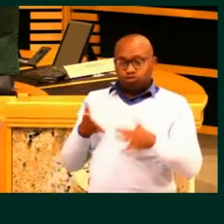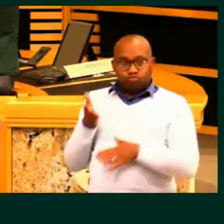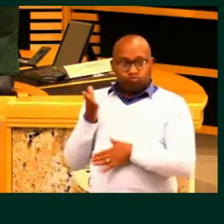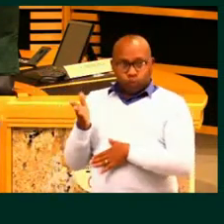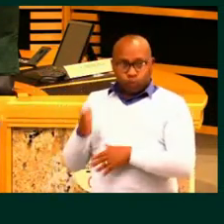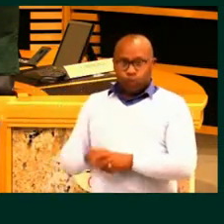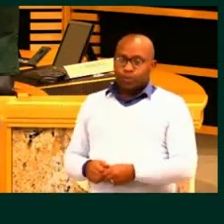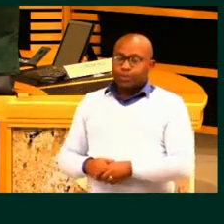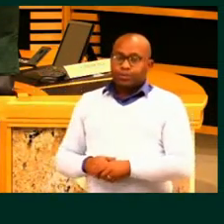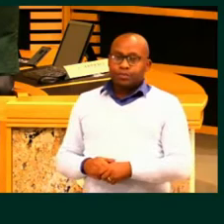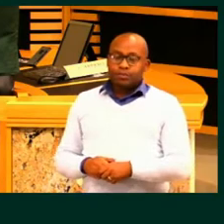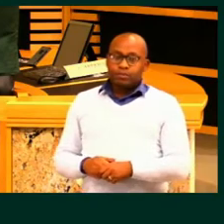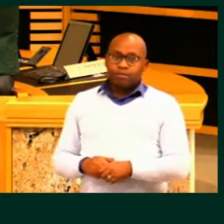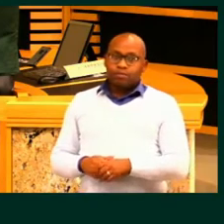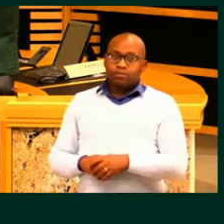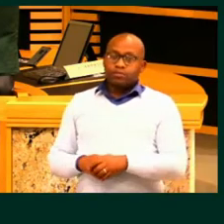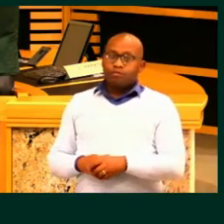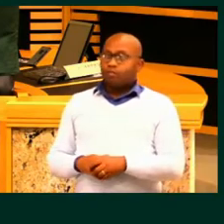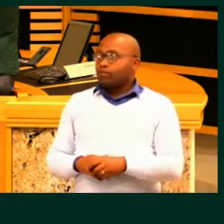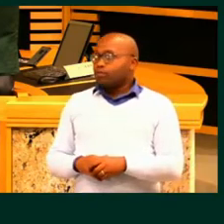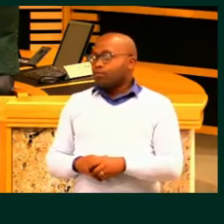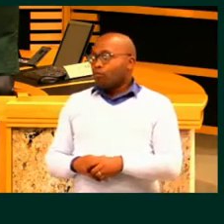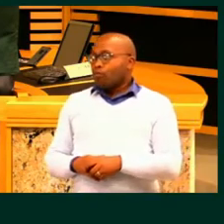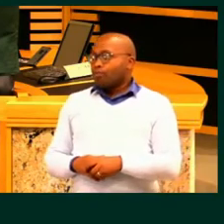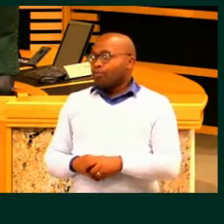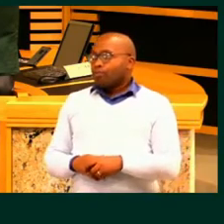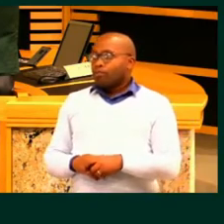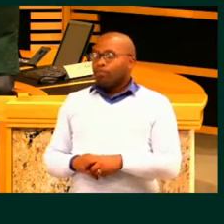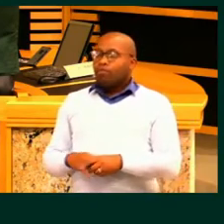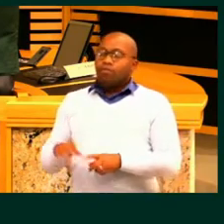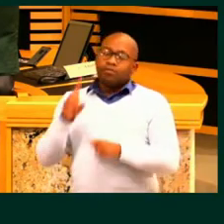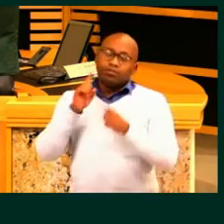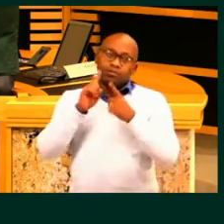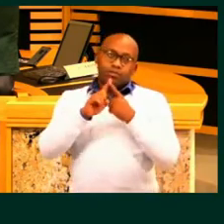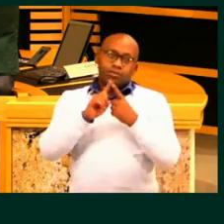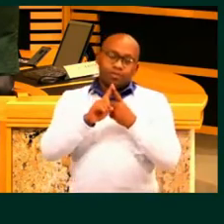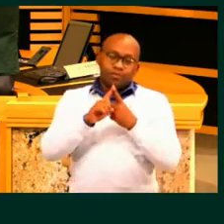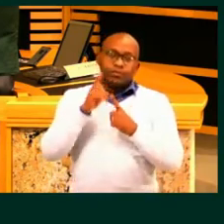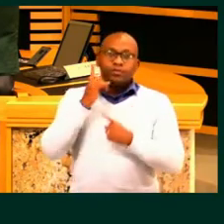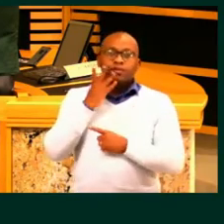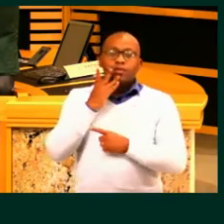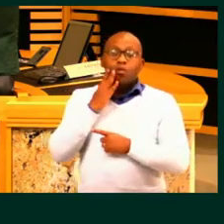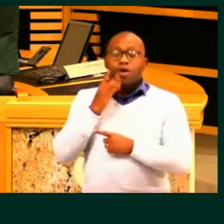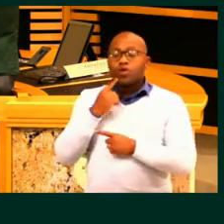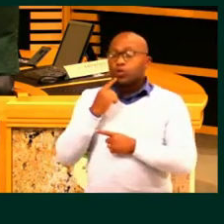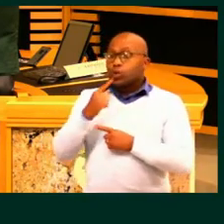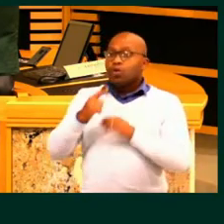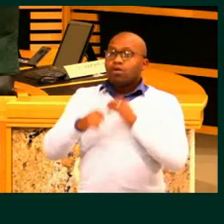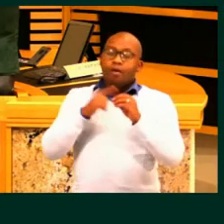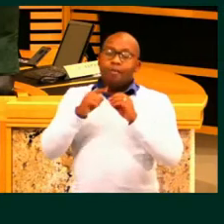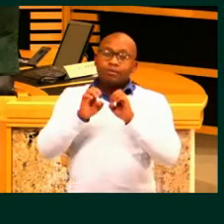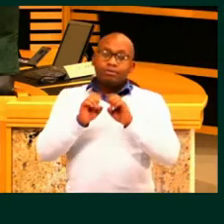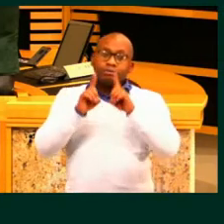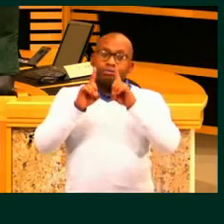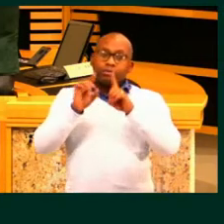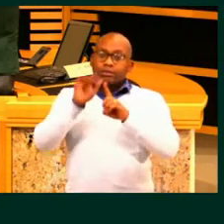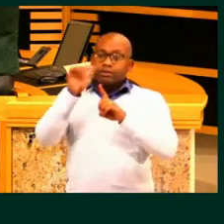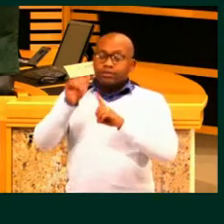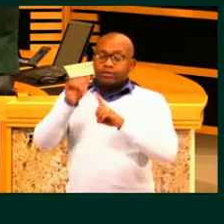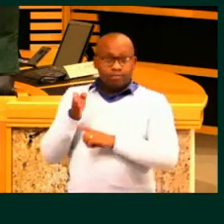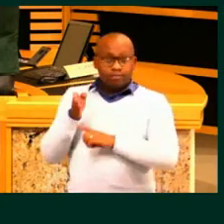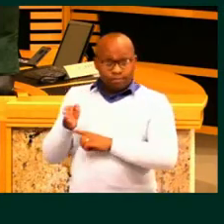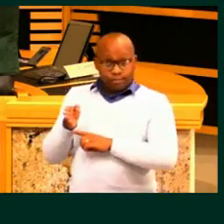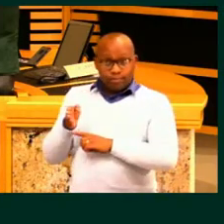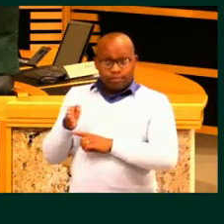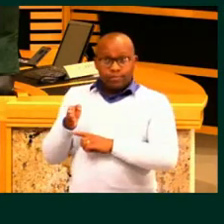angle one is that Deputy speaker when you speak education generally in the country you speak of a